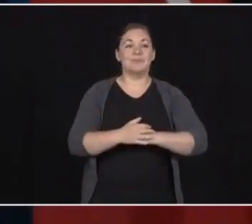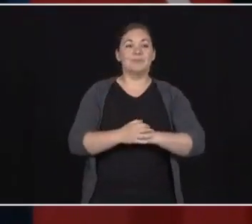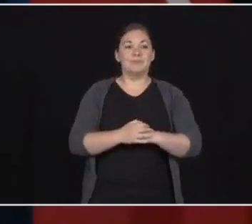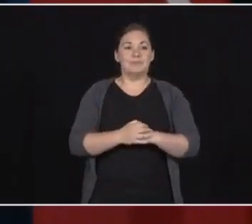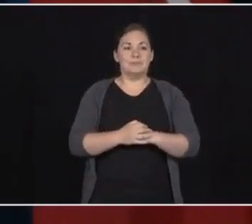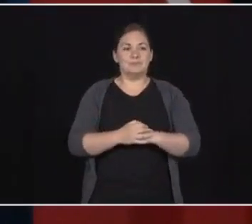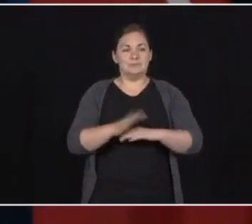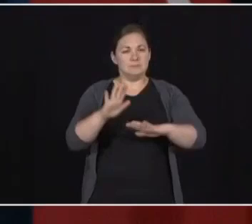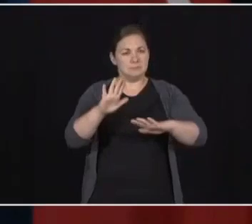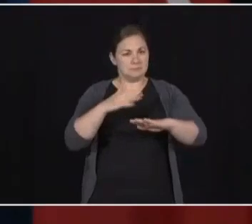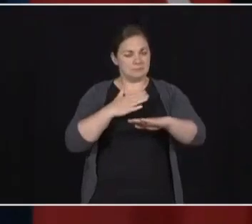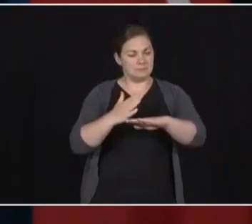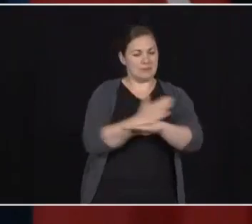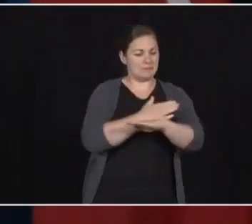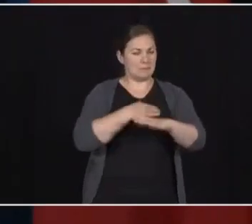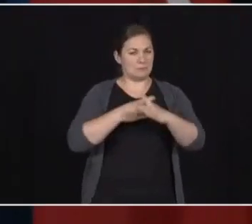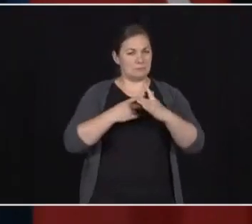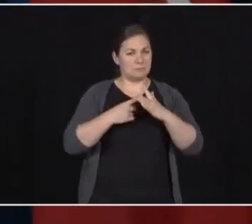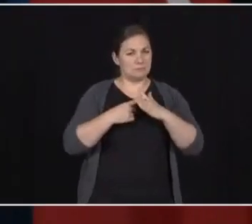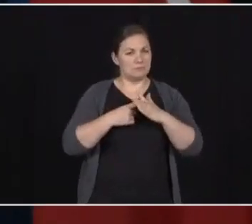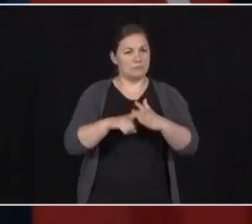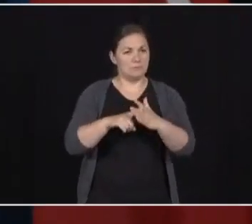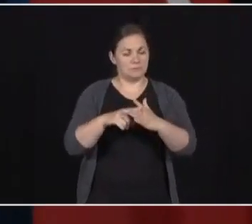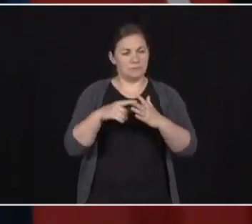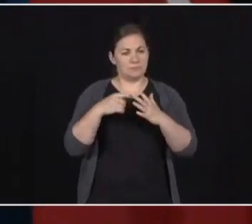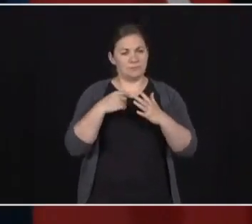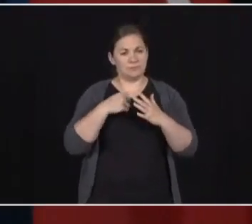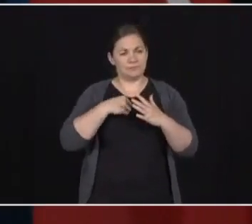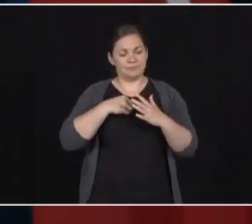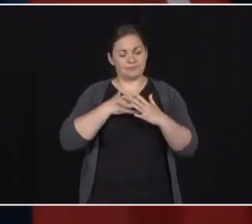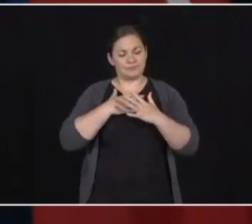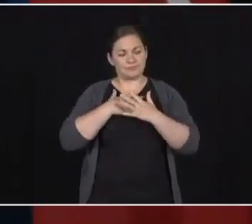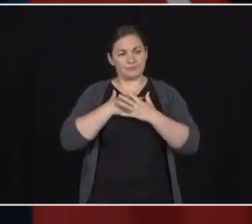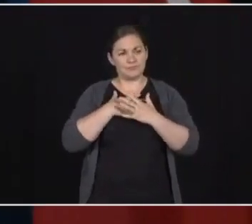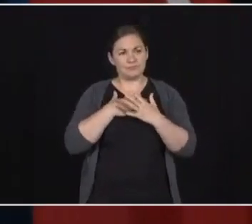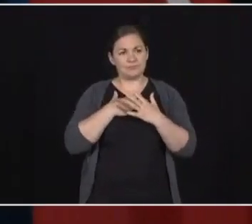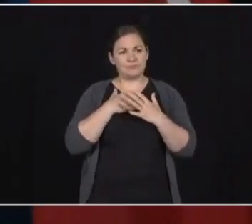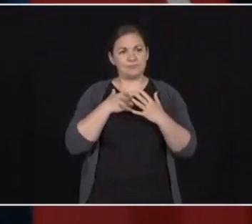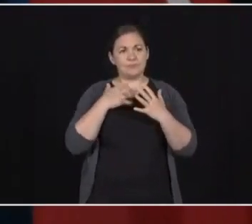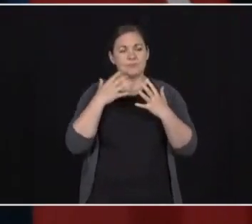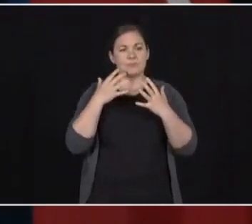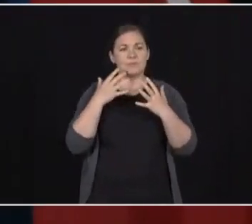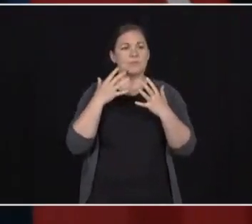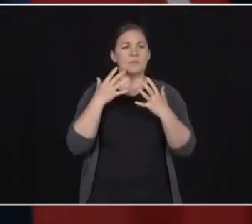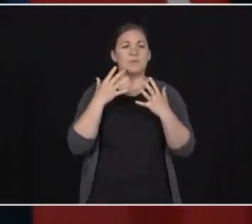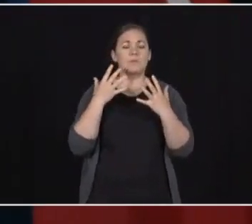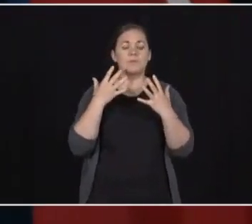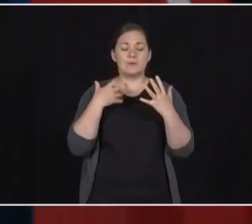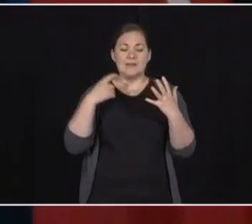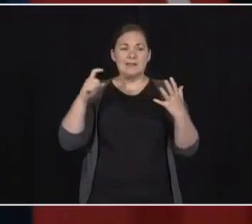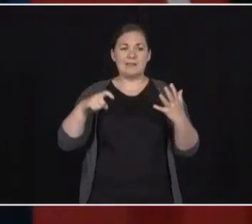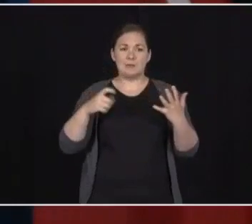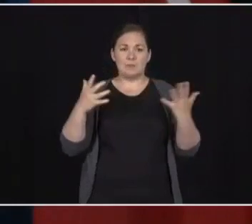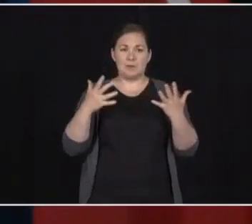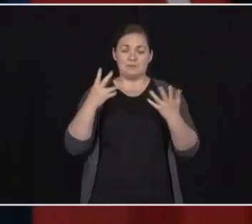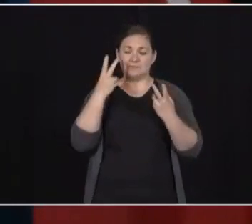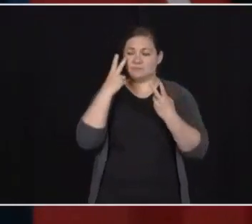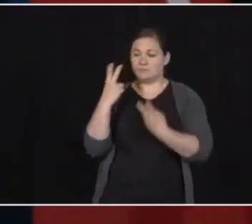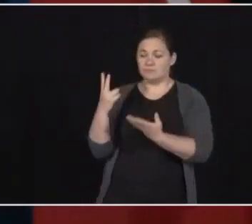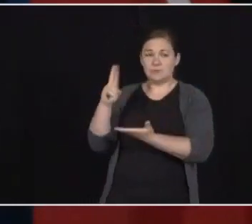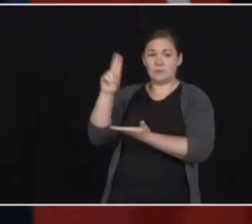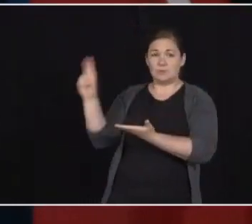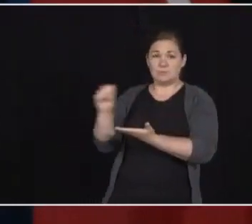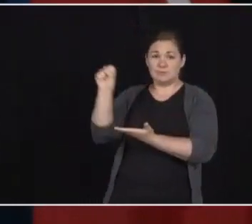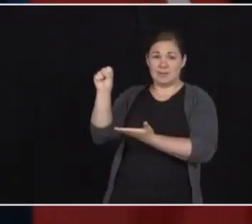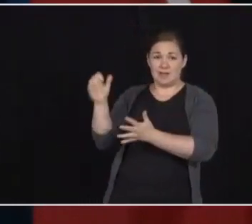Before I get started today, I want to take a moment and address the news we've seen in the United States and here at